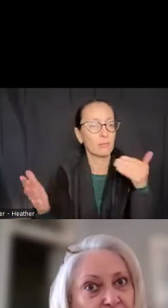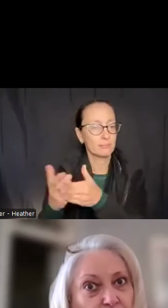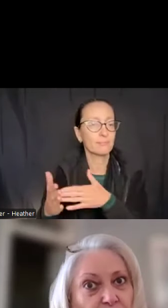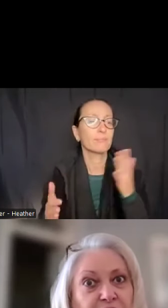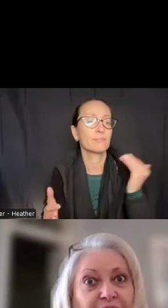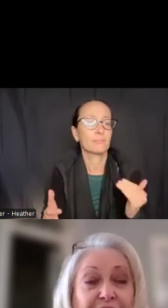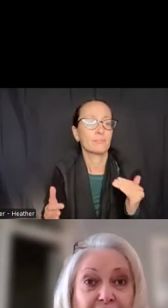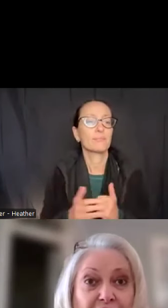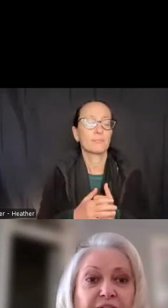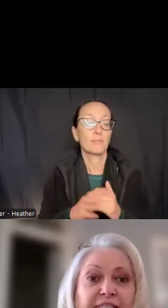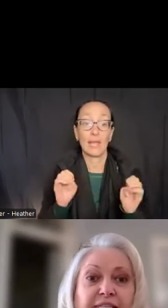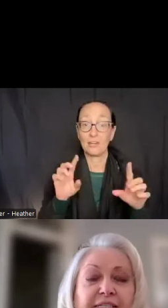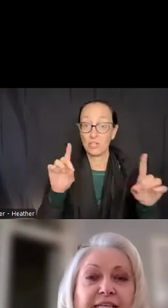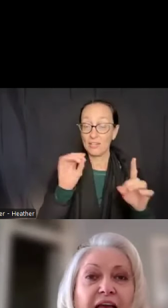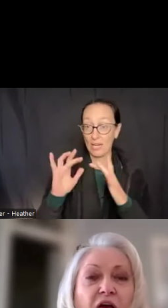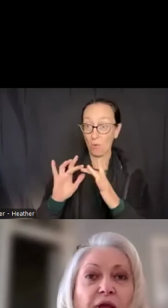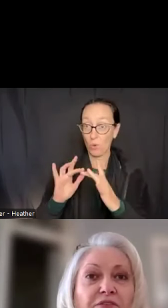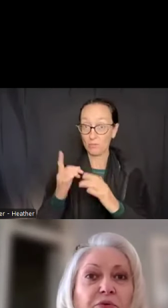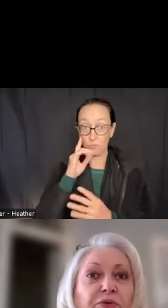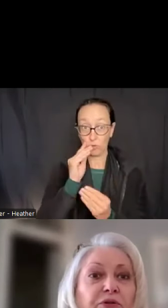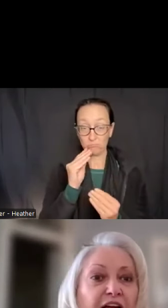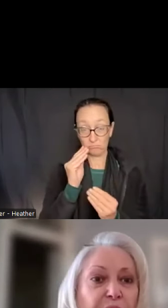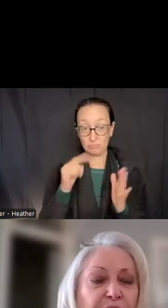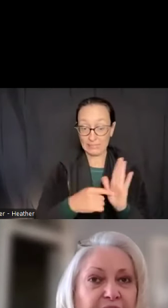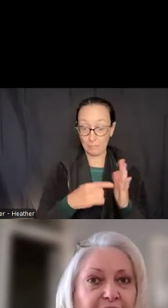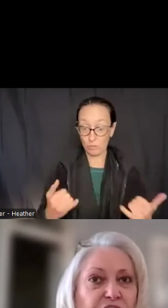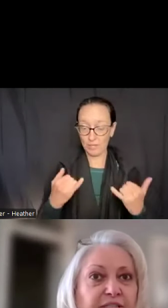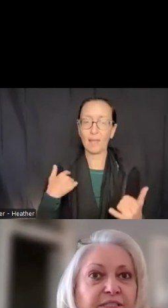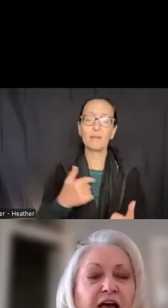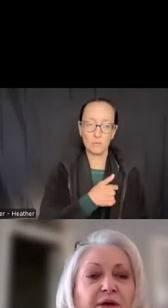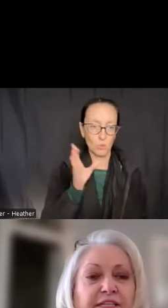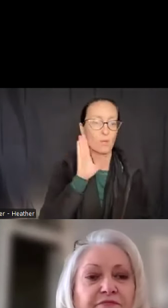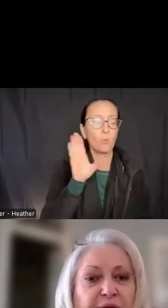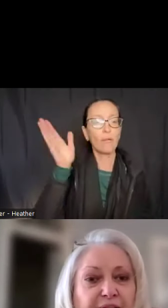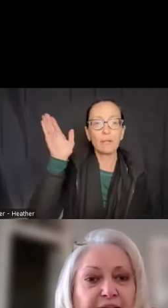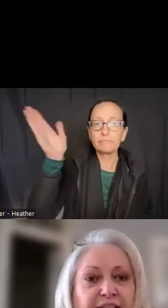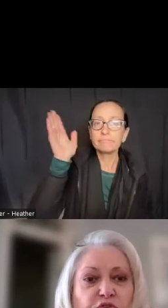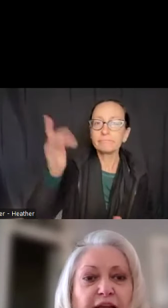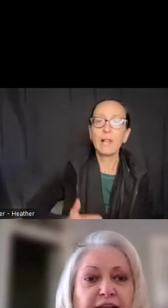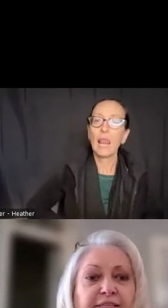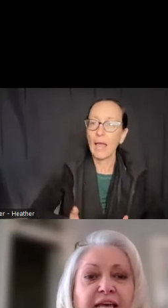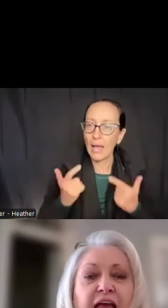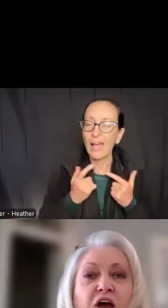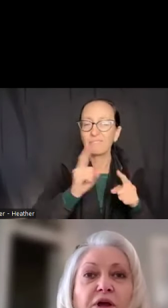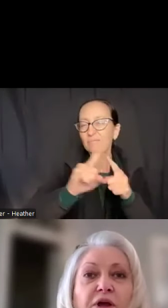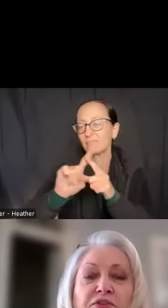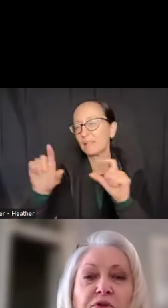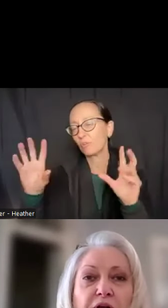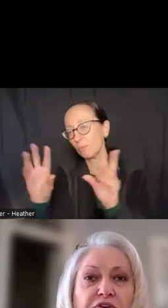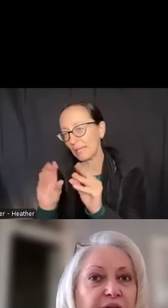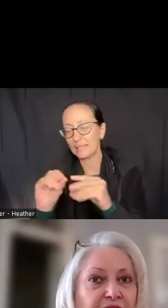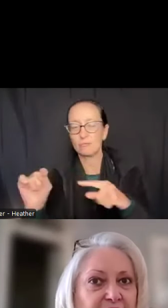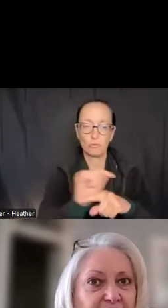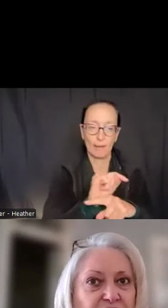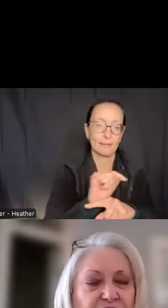and outreach, programs like today, for instance. We also will do live presentations at different meetings and trainings. We also